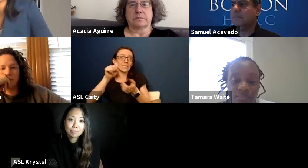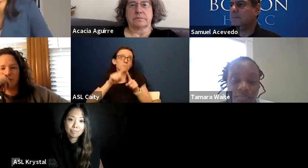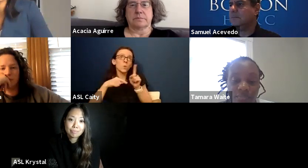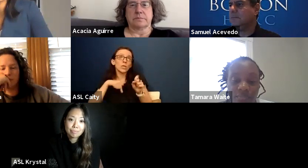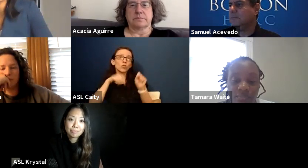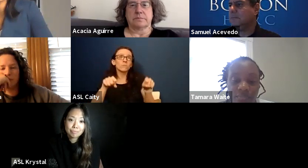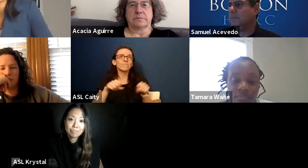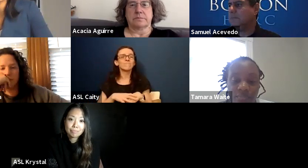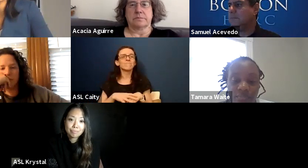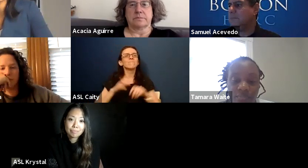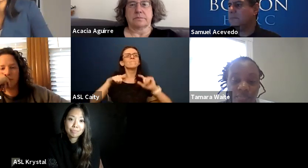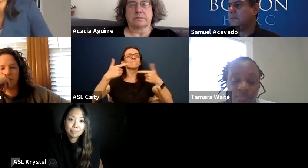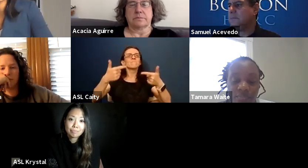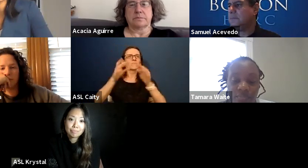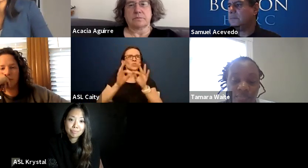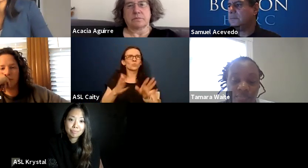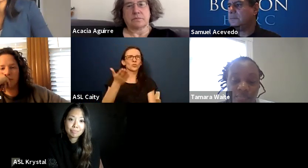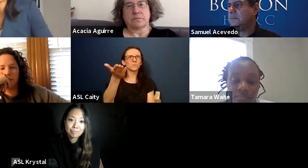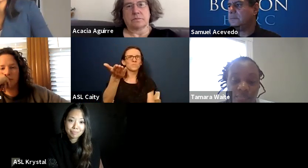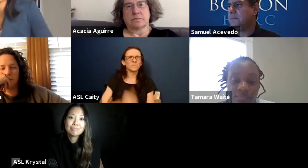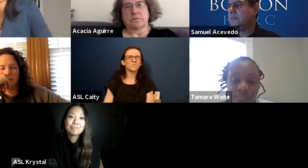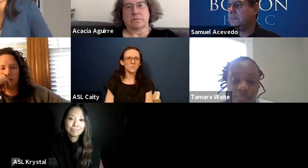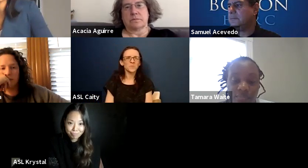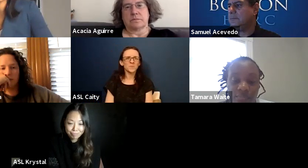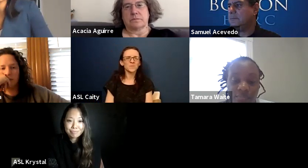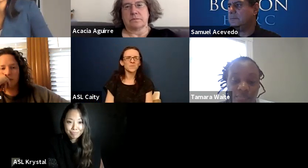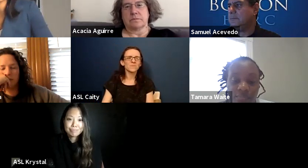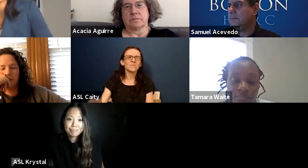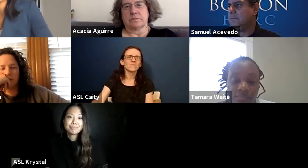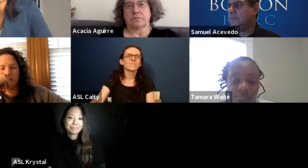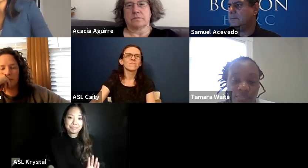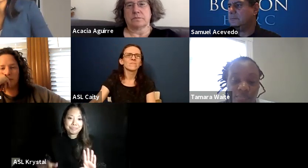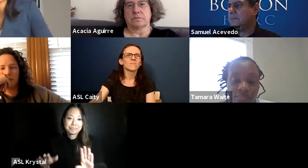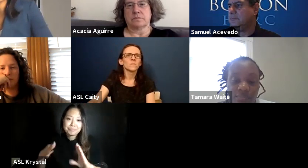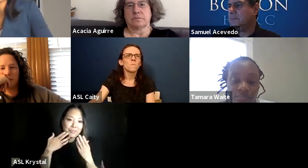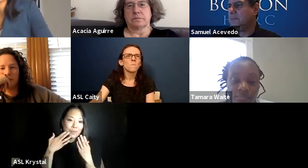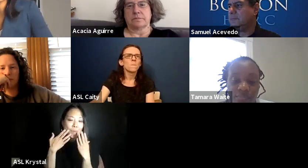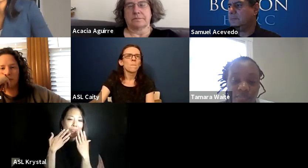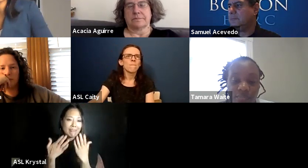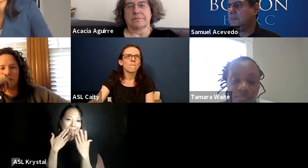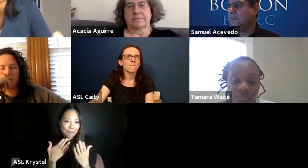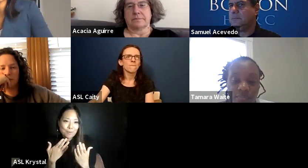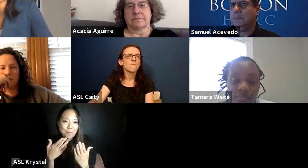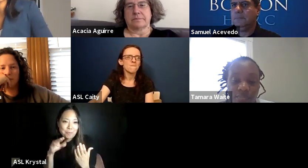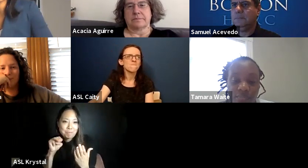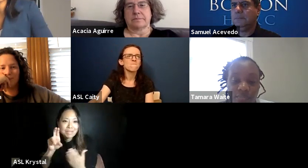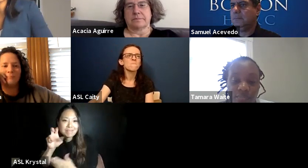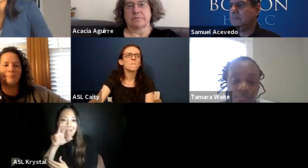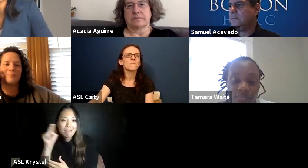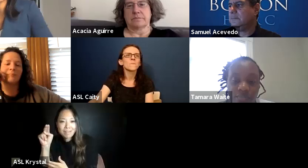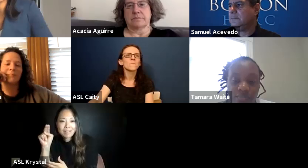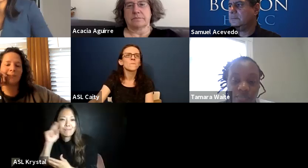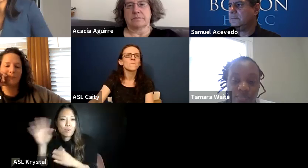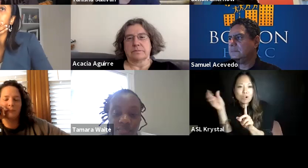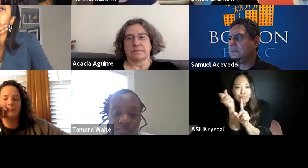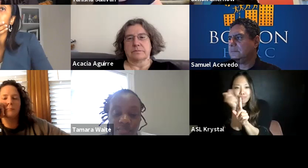And so I want to at least thank you for honing in on the 4 options, because, you know, we keep